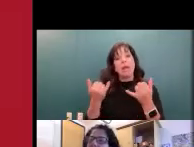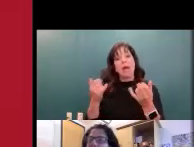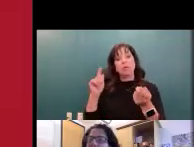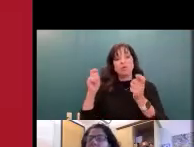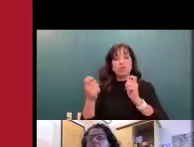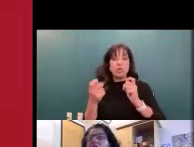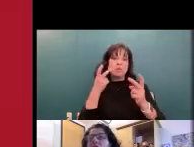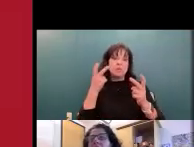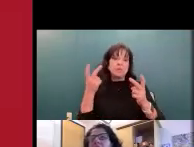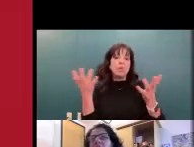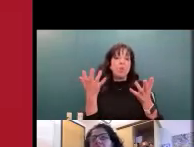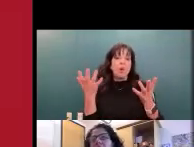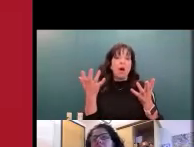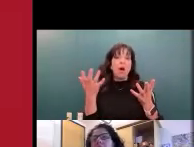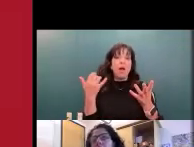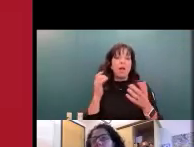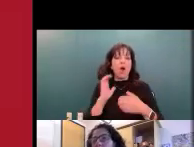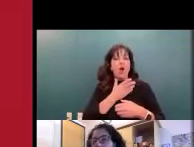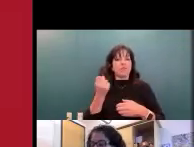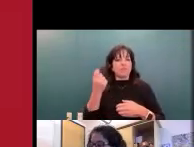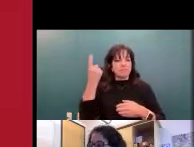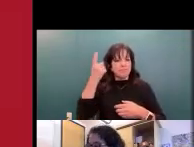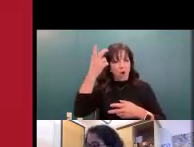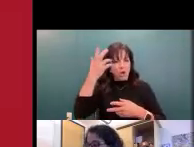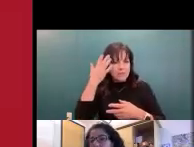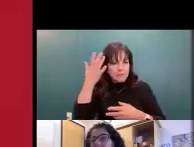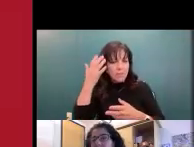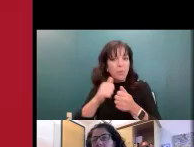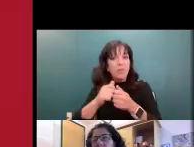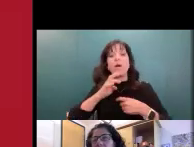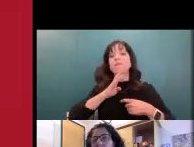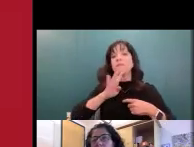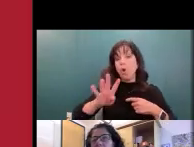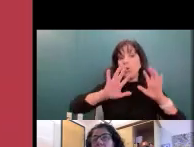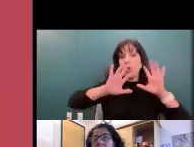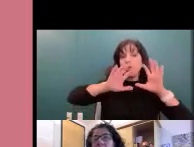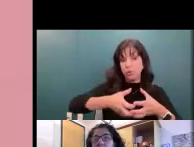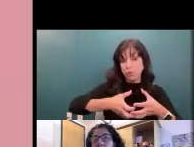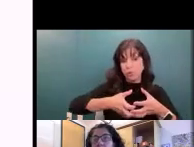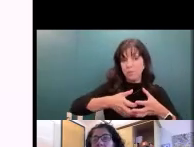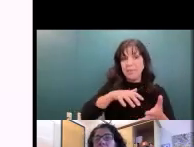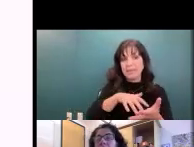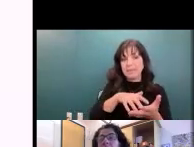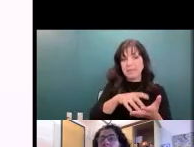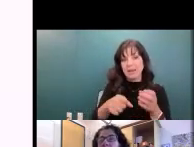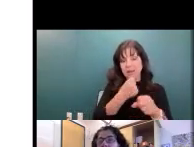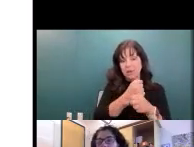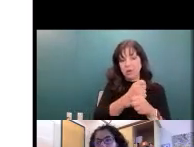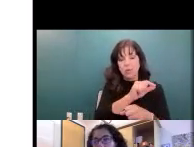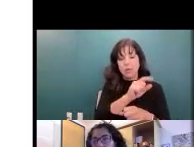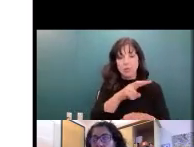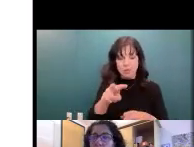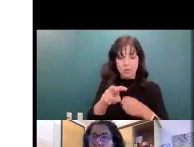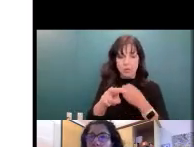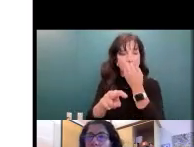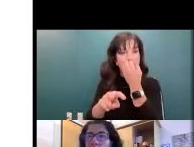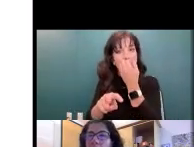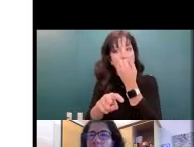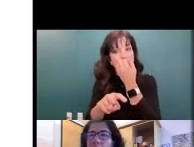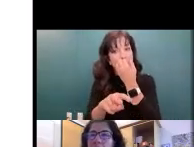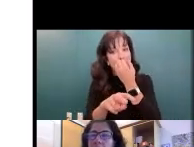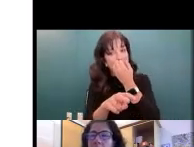see what we, in our understanding of autism among our 4-year-olds in study year 2022.